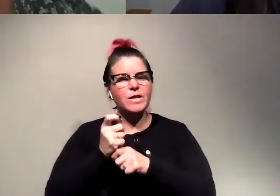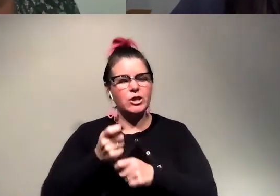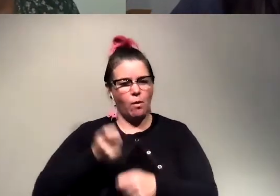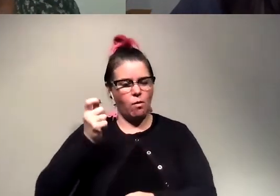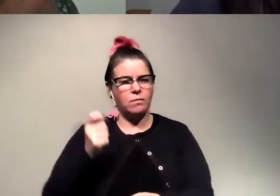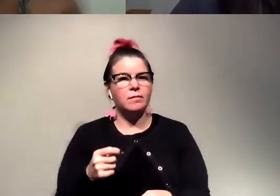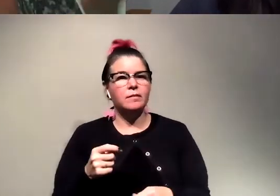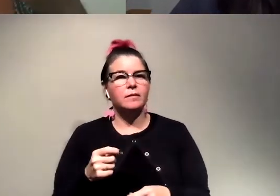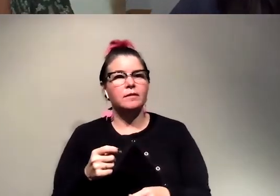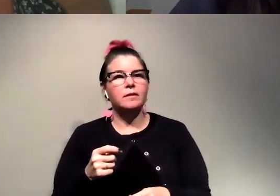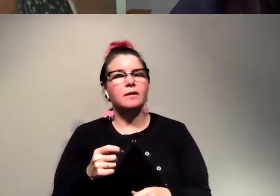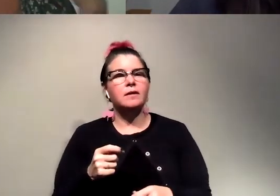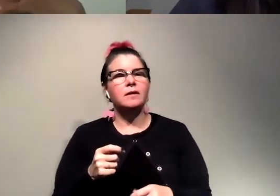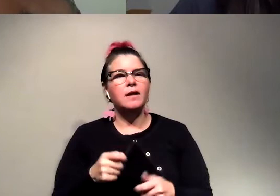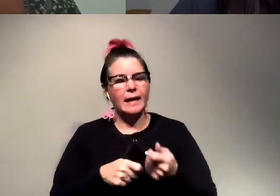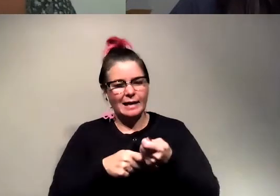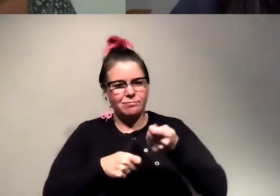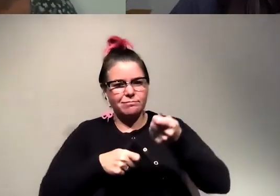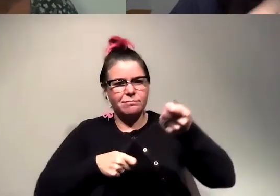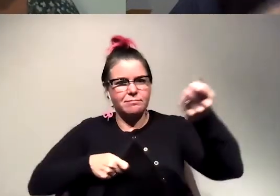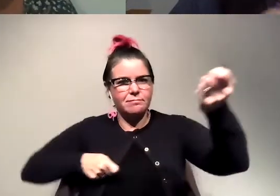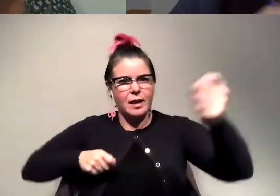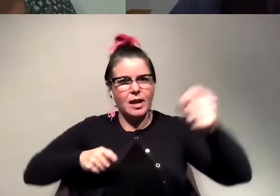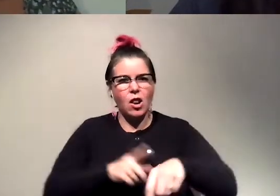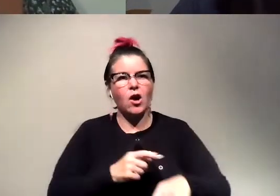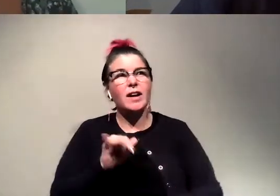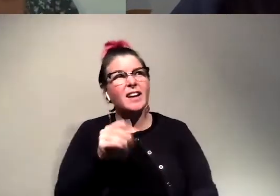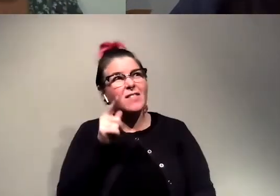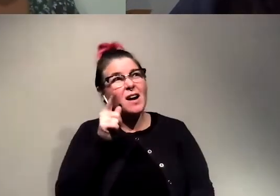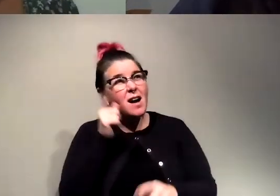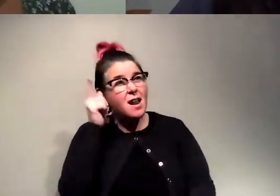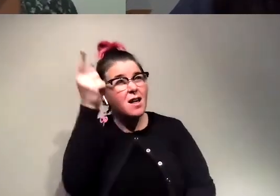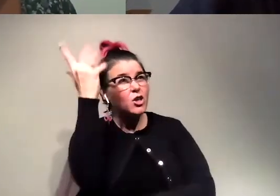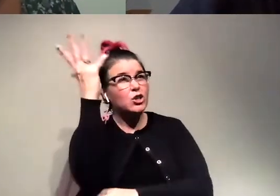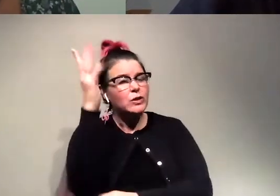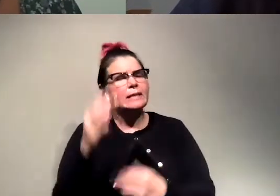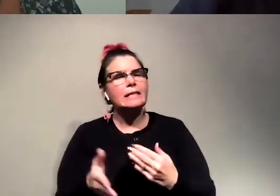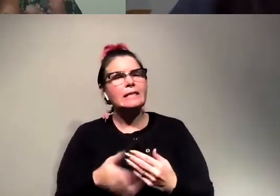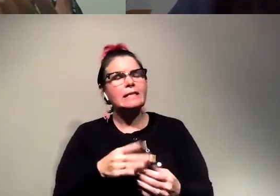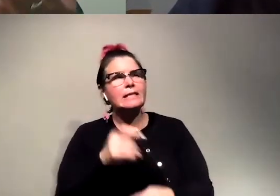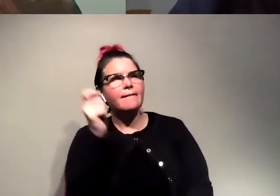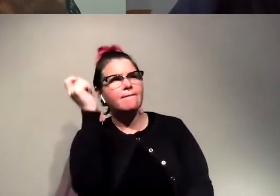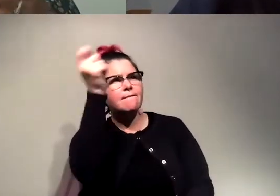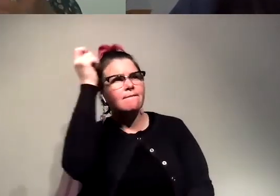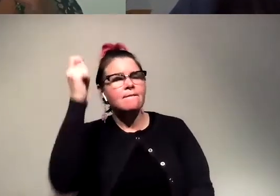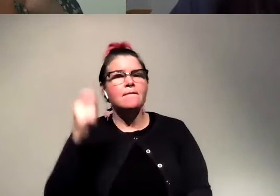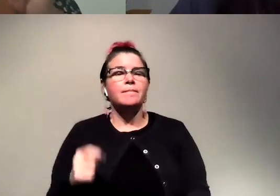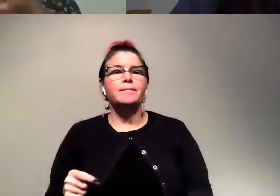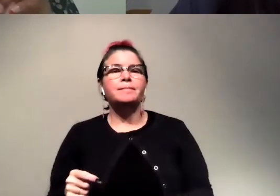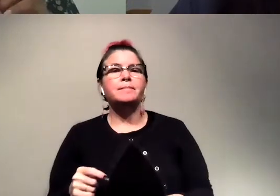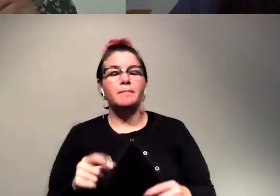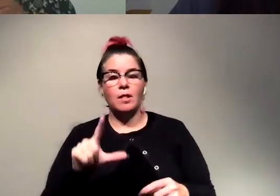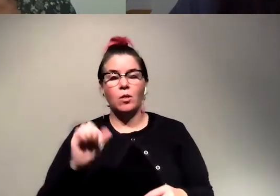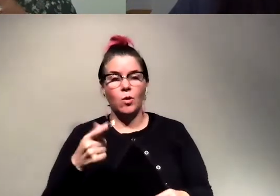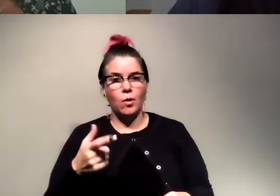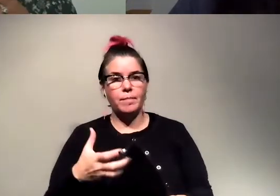you can extend the fishing pole as long as you need. So if the lizard's all the way up in a tree, it's really easy to reach it, and you get the loop